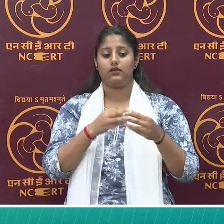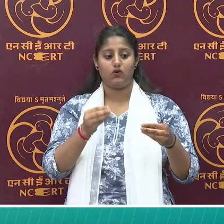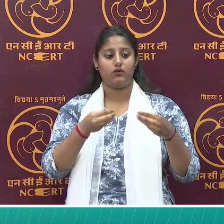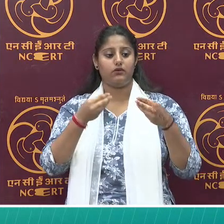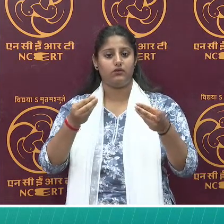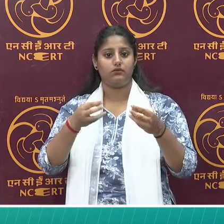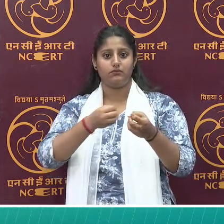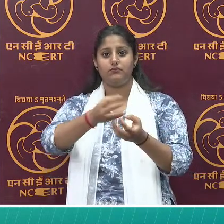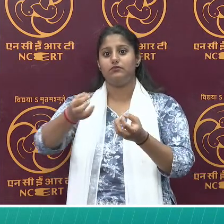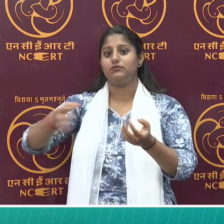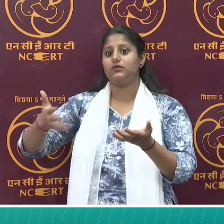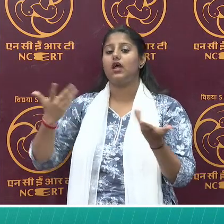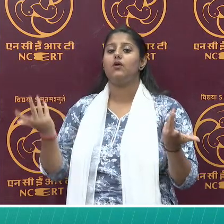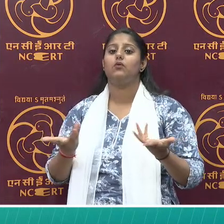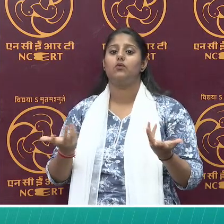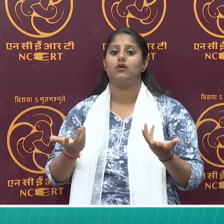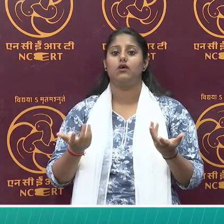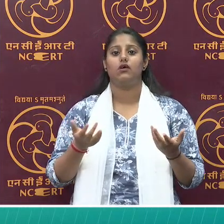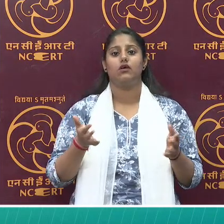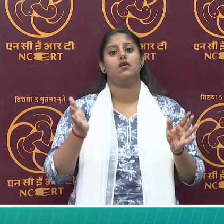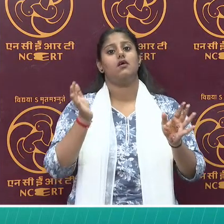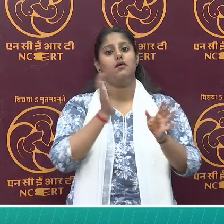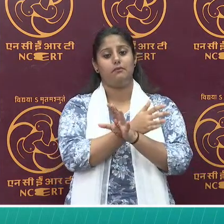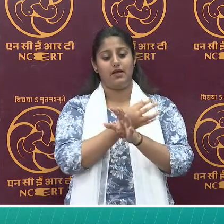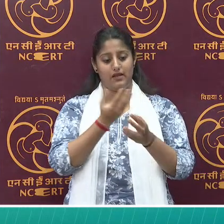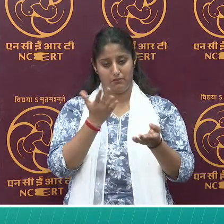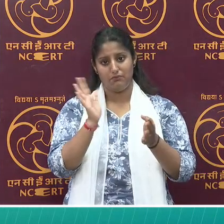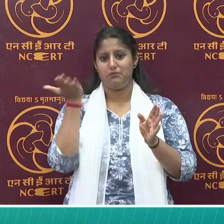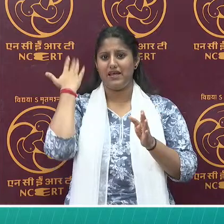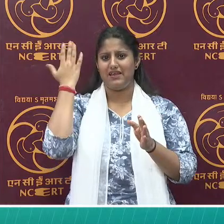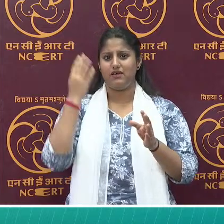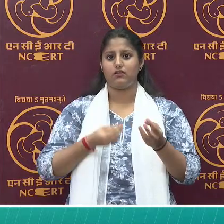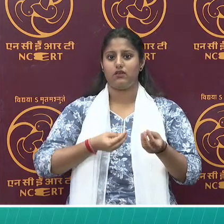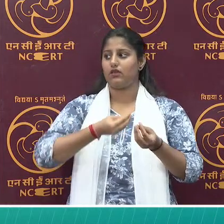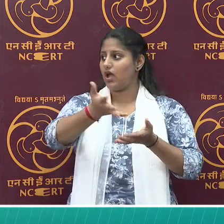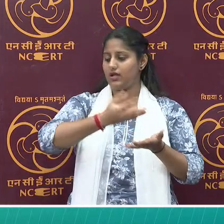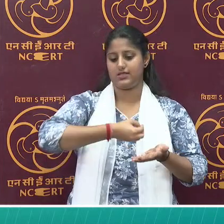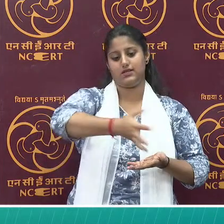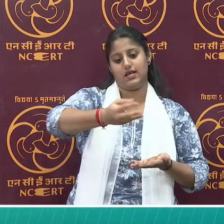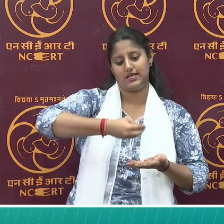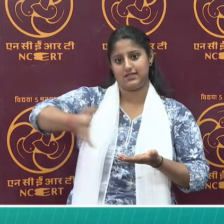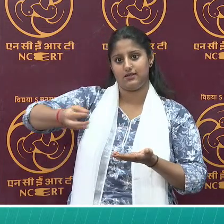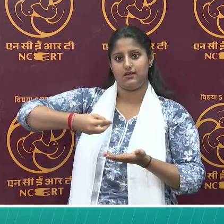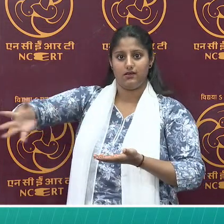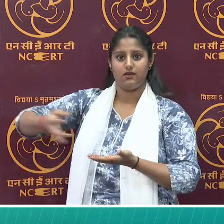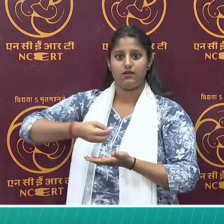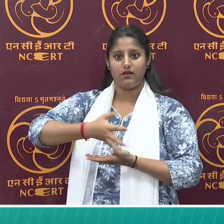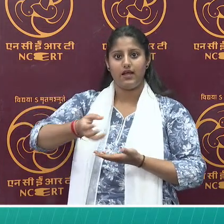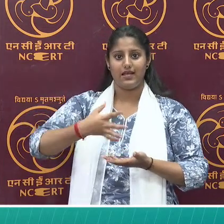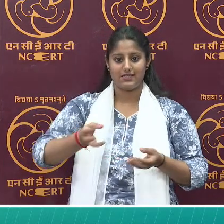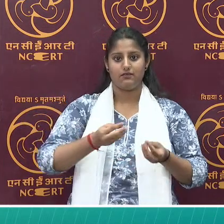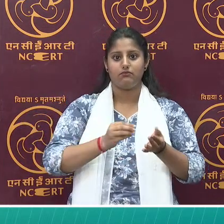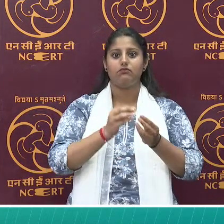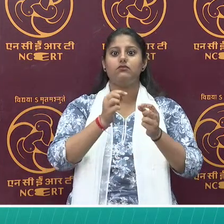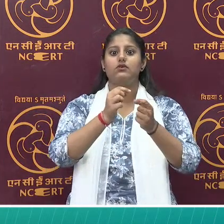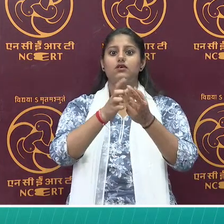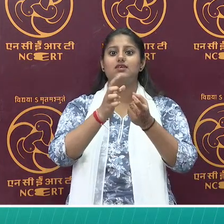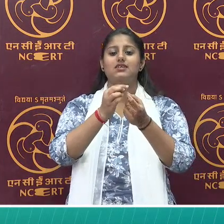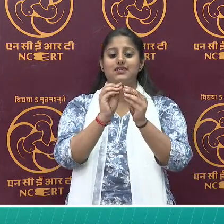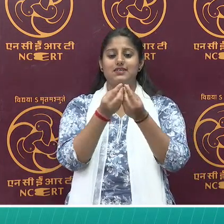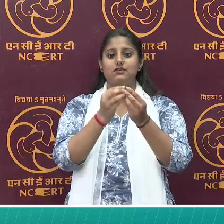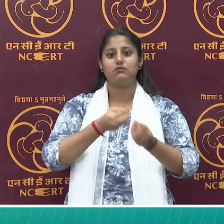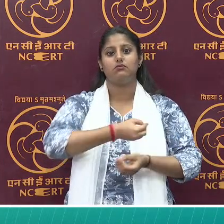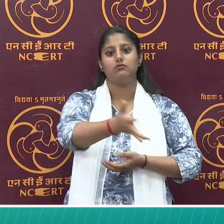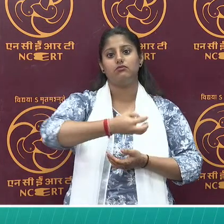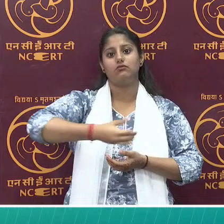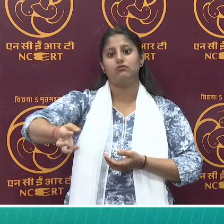distributed. So earlier it was done by hands. So just sprinkling the seeds like this Right. with the help of hand,